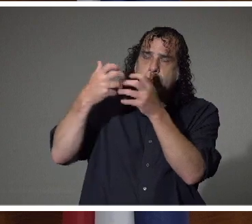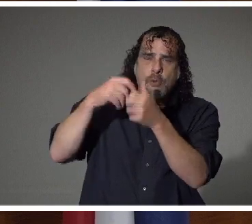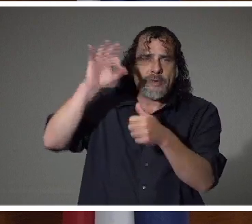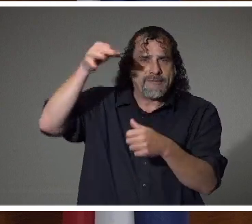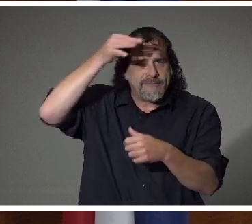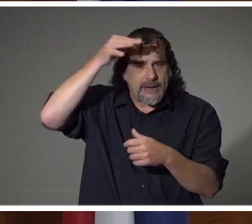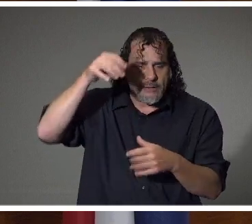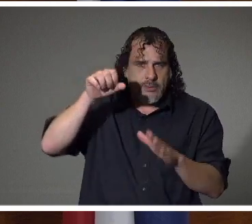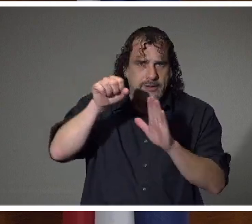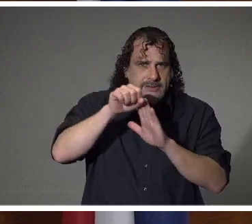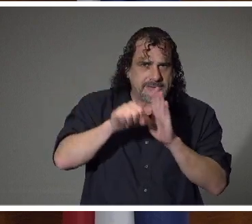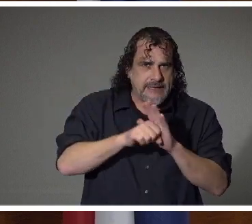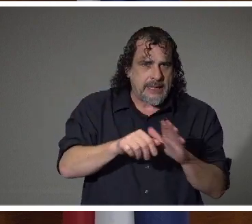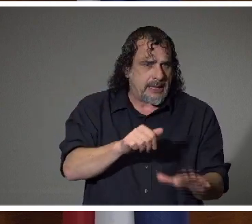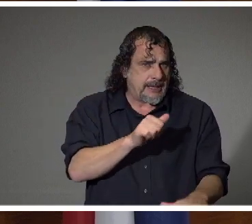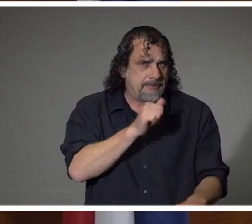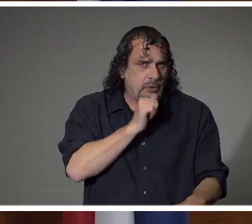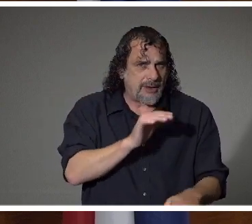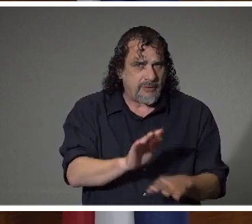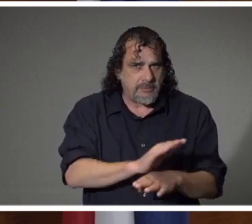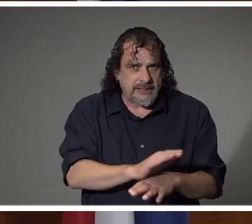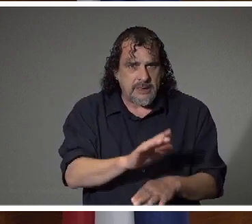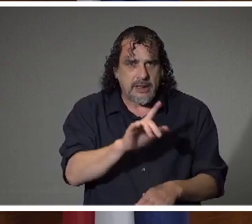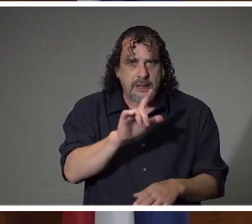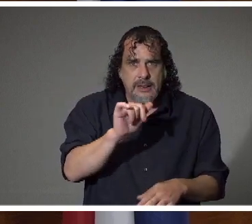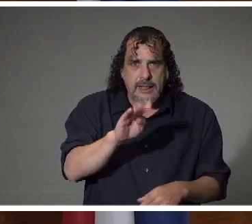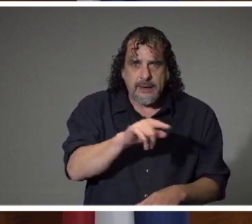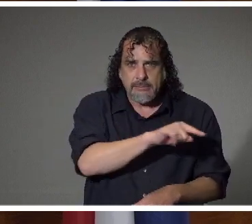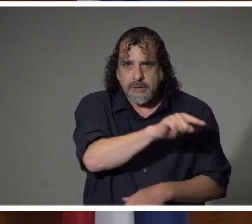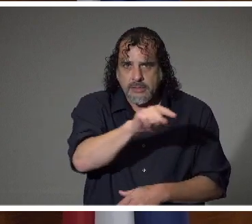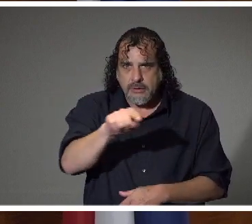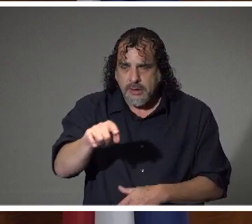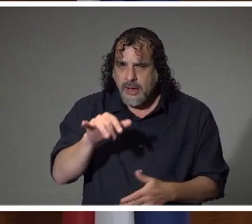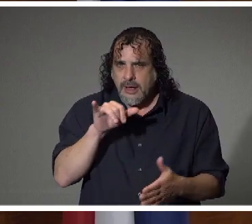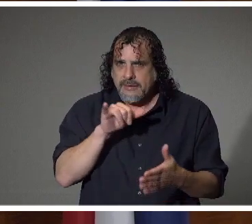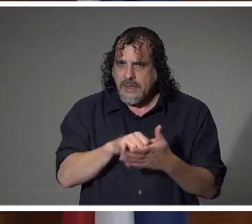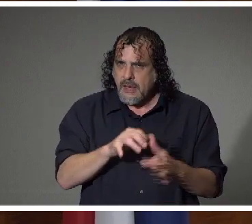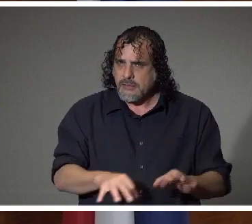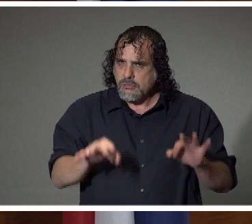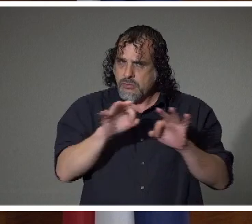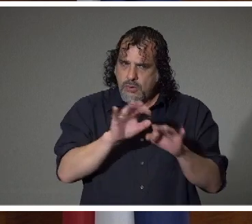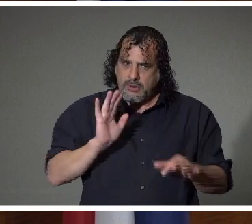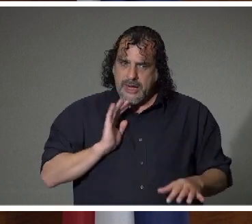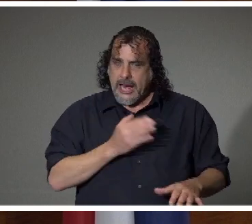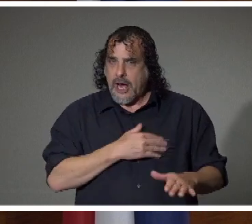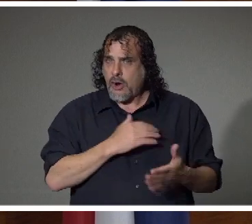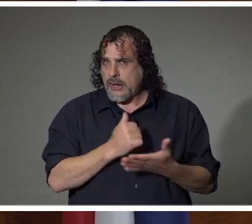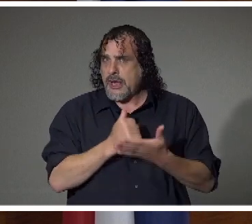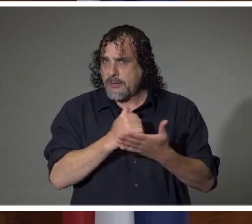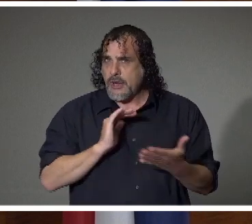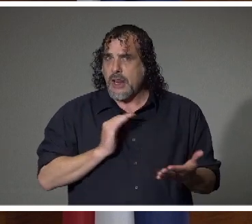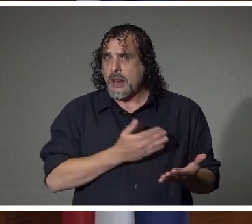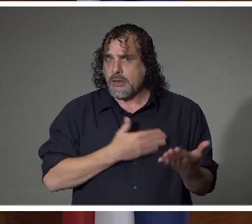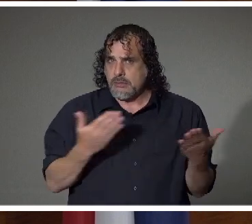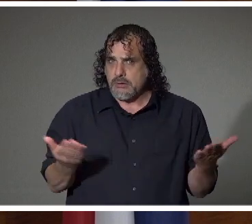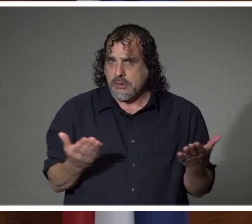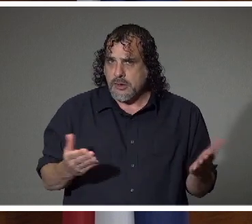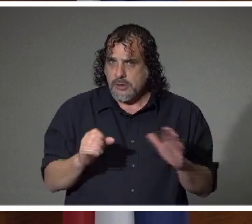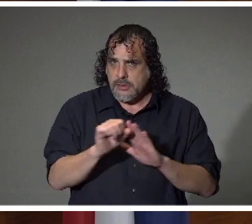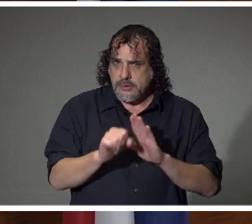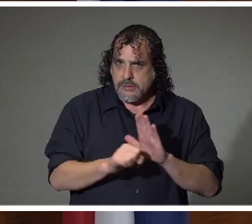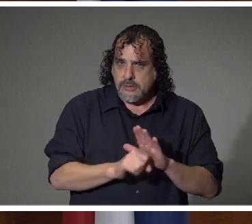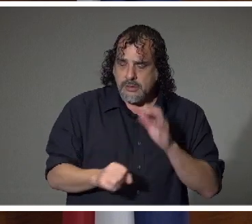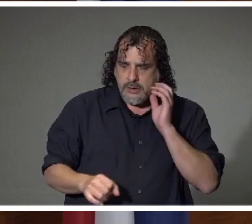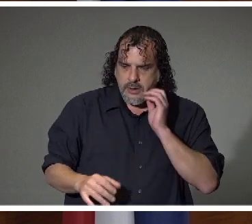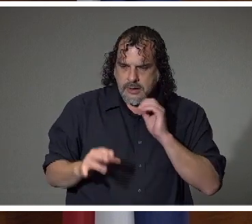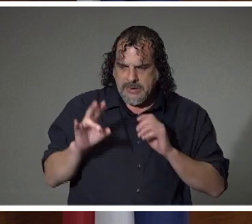government, and the private sector and private labs, which are playing a significant role in our testing. I think now, correct me if I'm wrong, Dr. Dowds, but